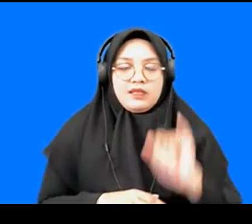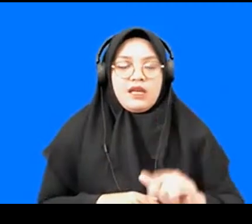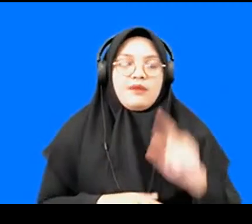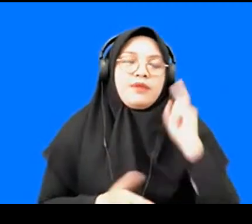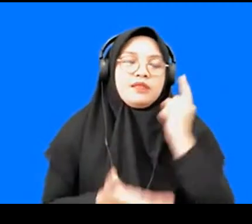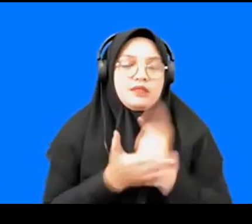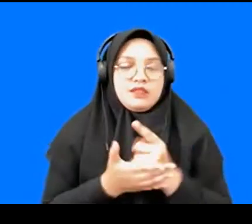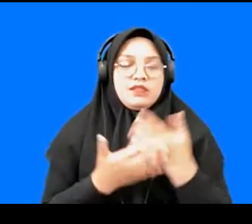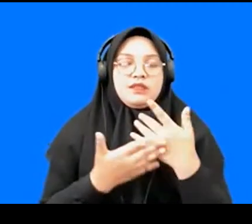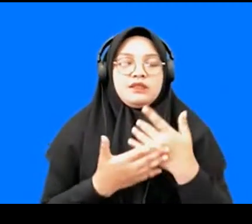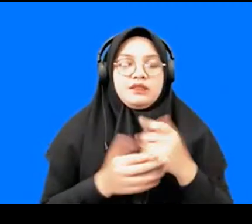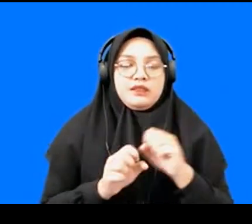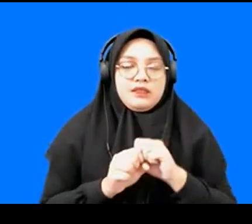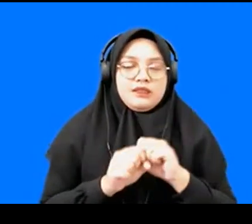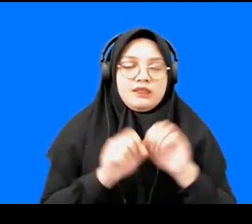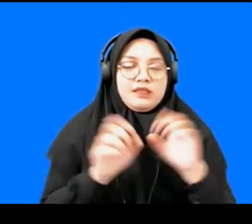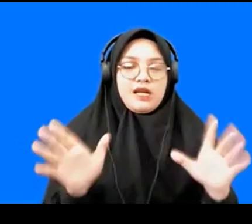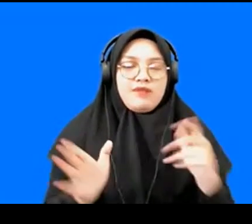healthcare,